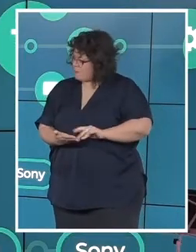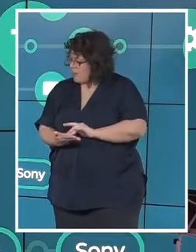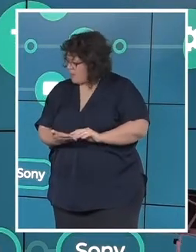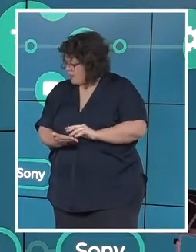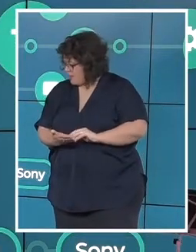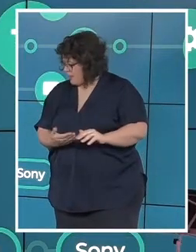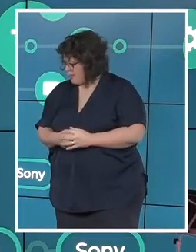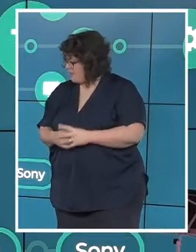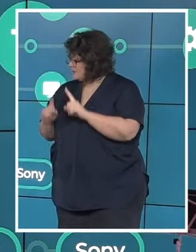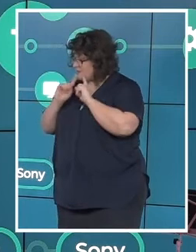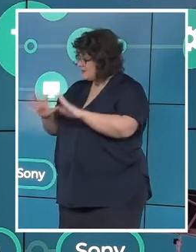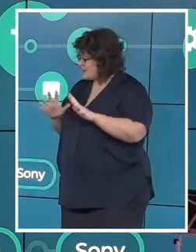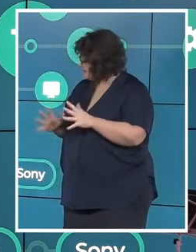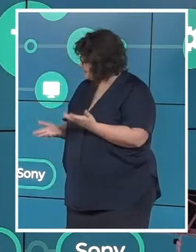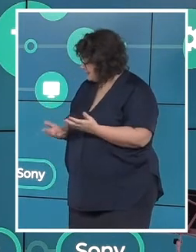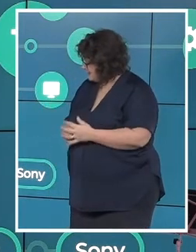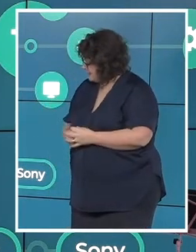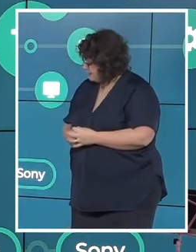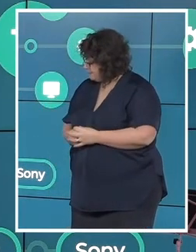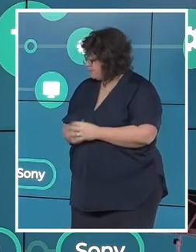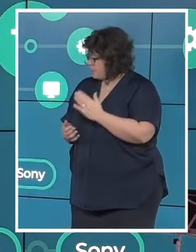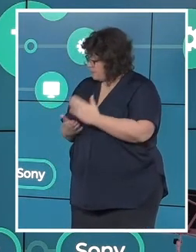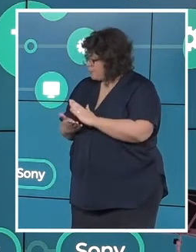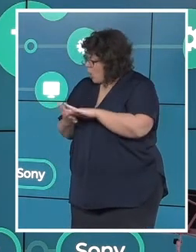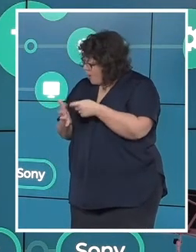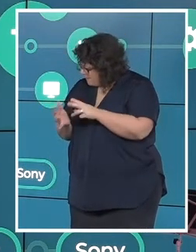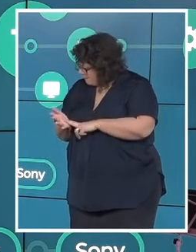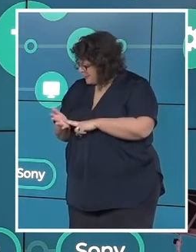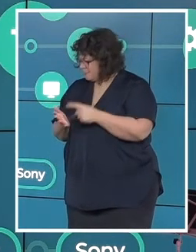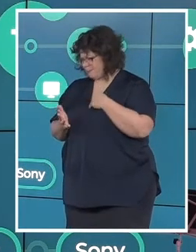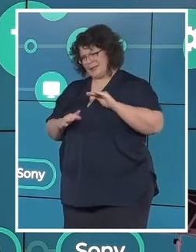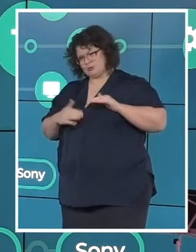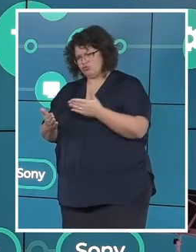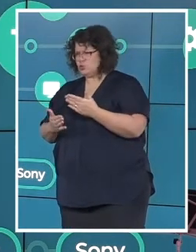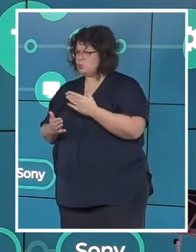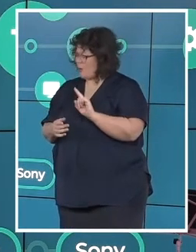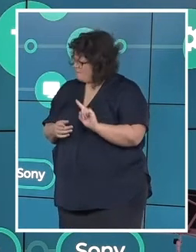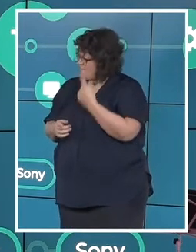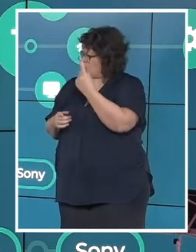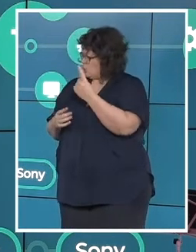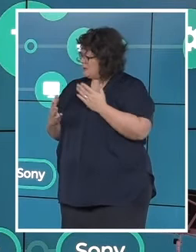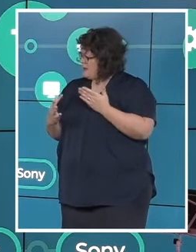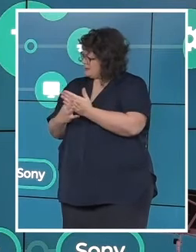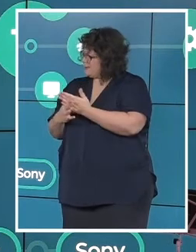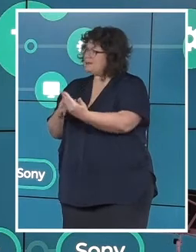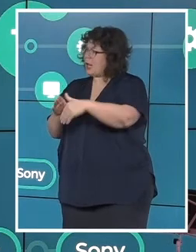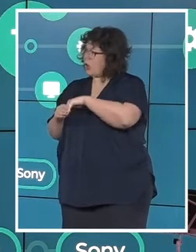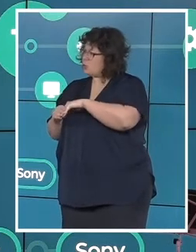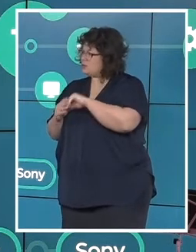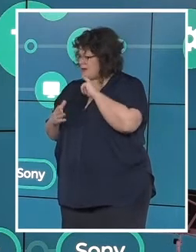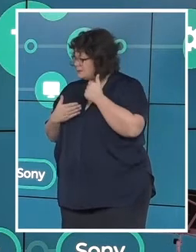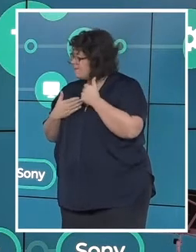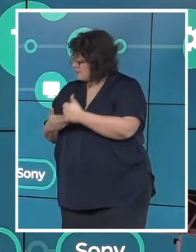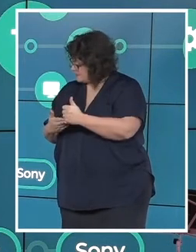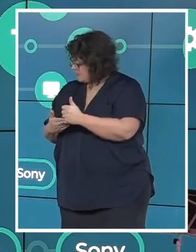as our first accessibility and inclusion advisor. Can you talk about two things? One, what does that mean